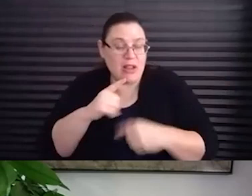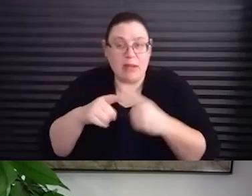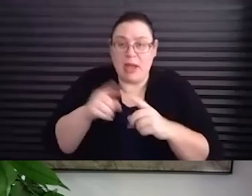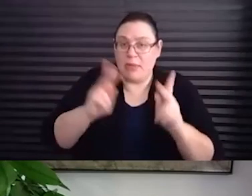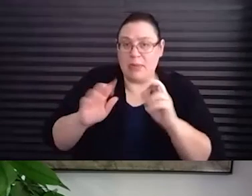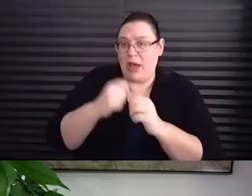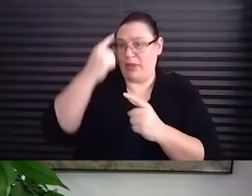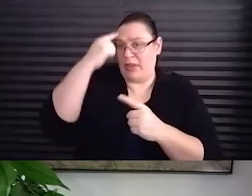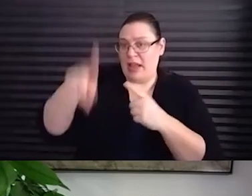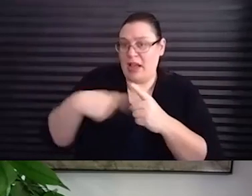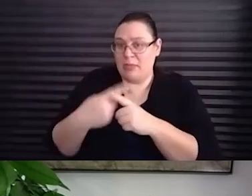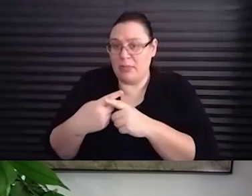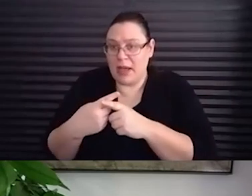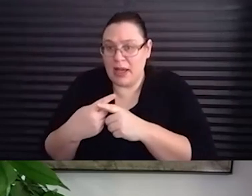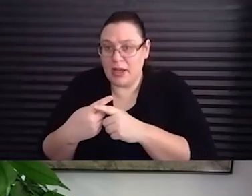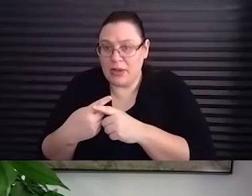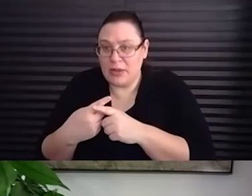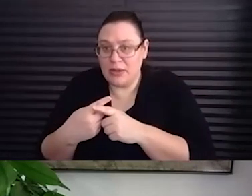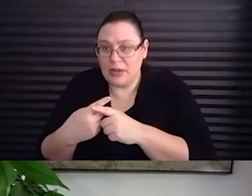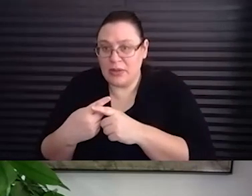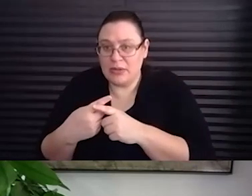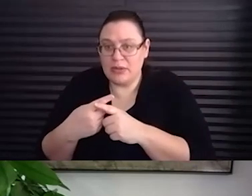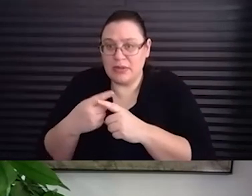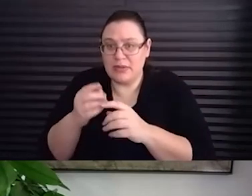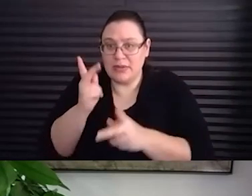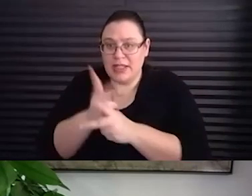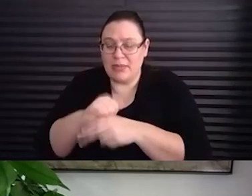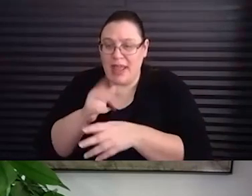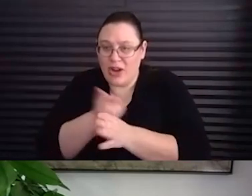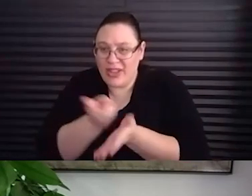thinking about social media in a way to maintain that authenticity?